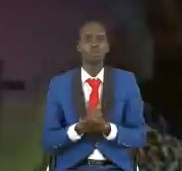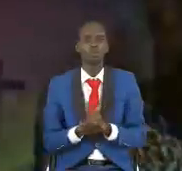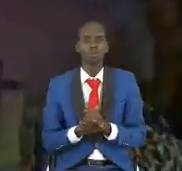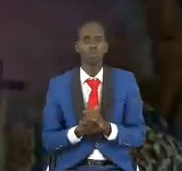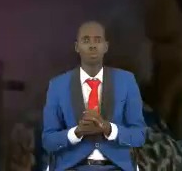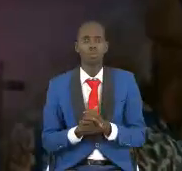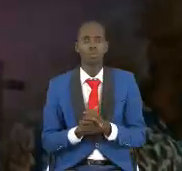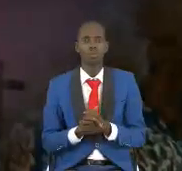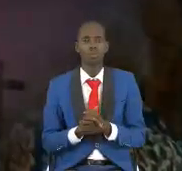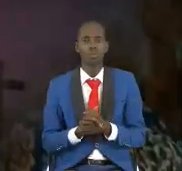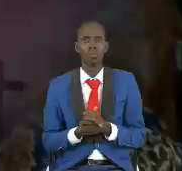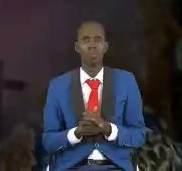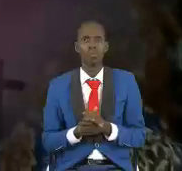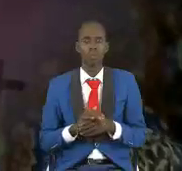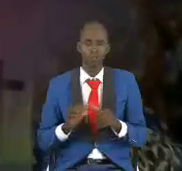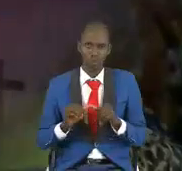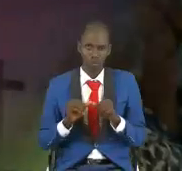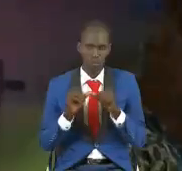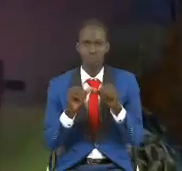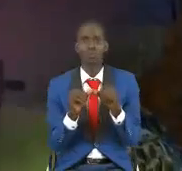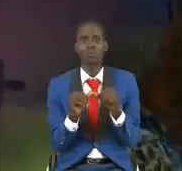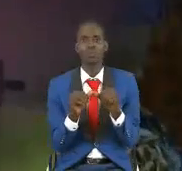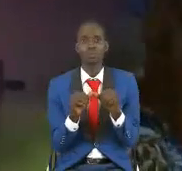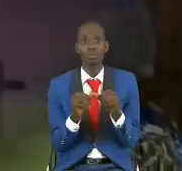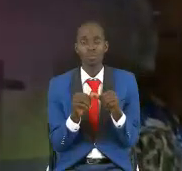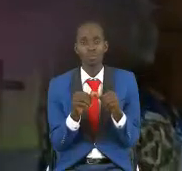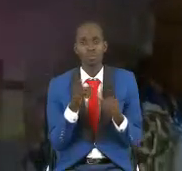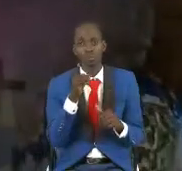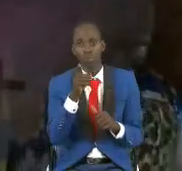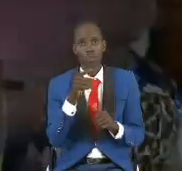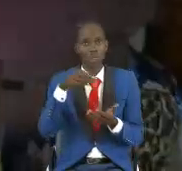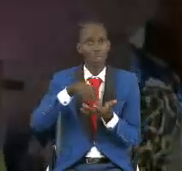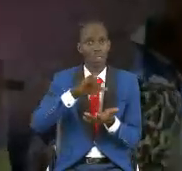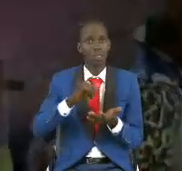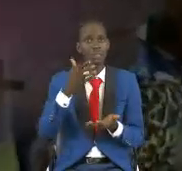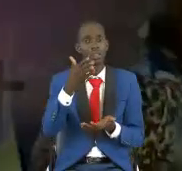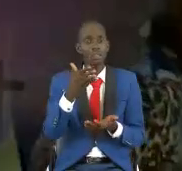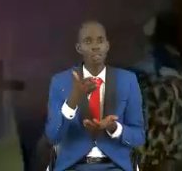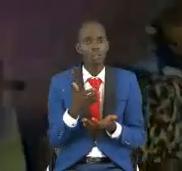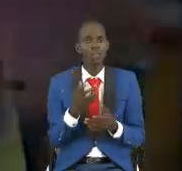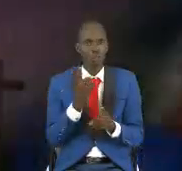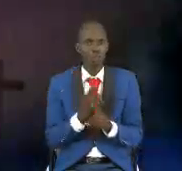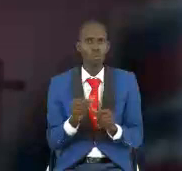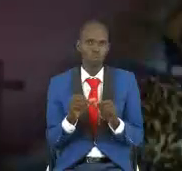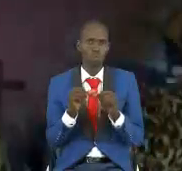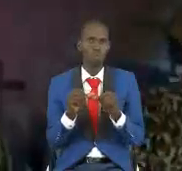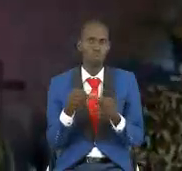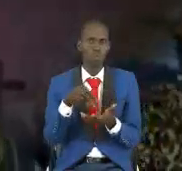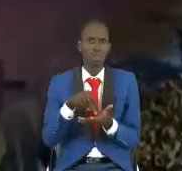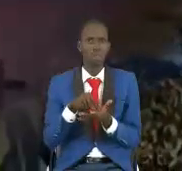Keep on standing, keep on standing. Our ushers, our counselors are there by your side.